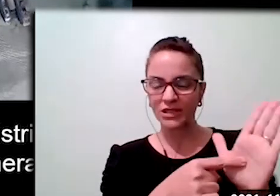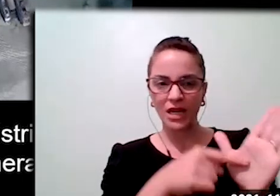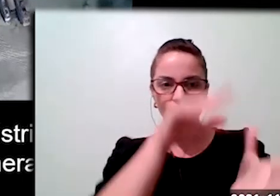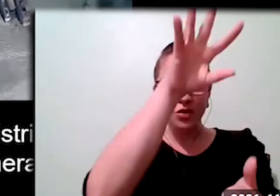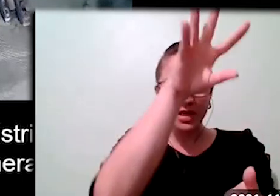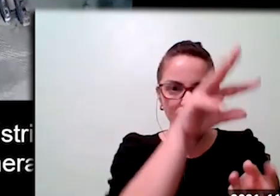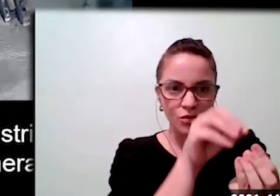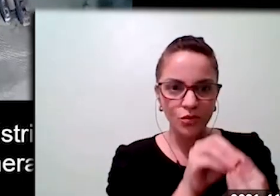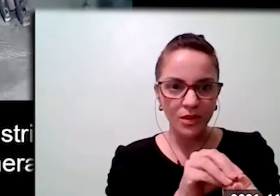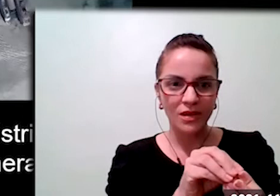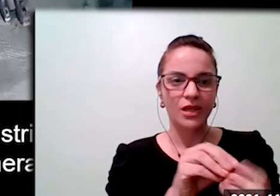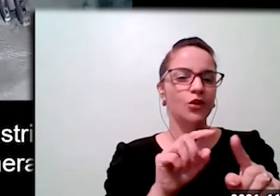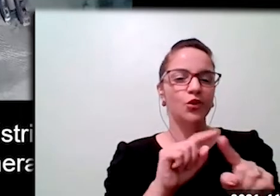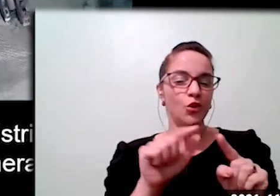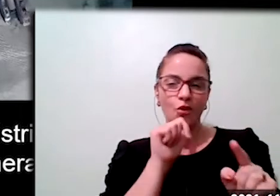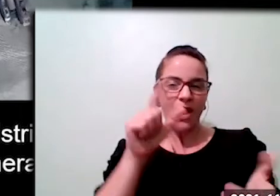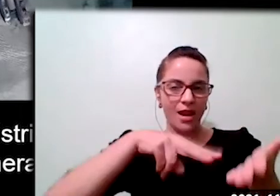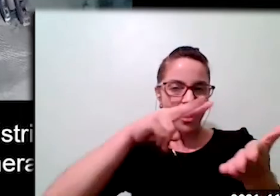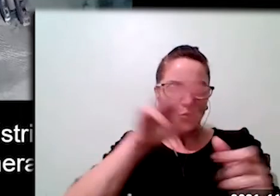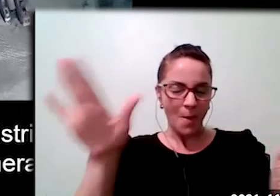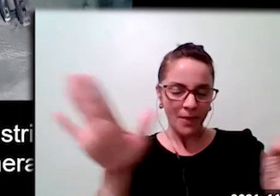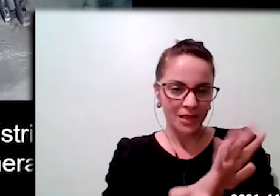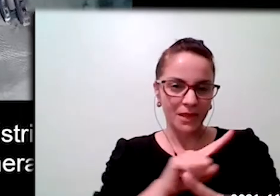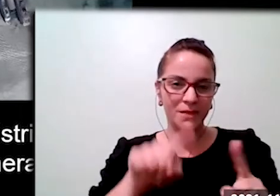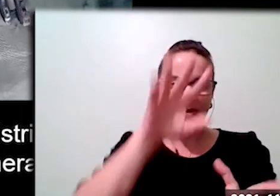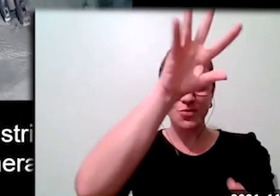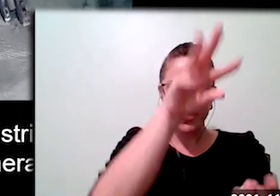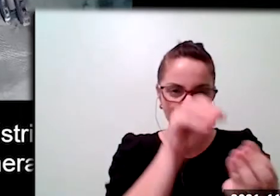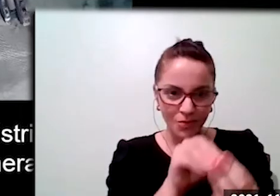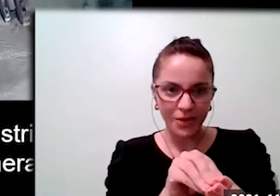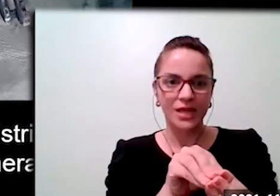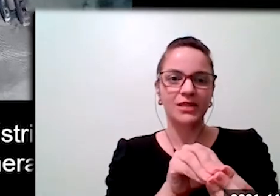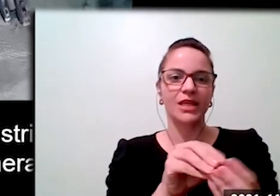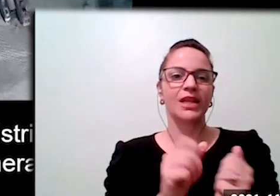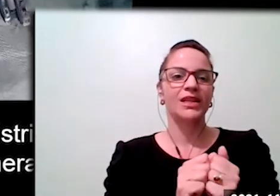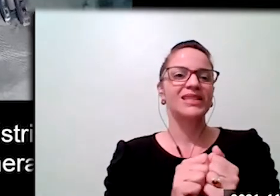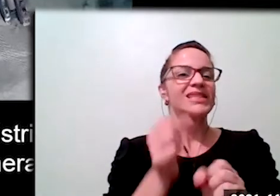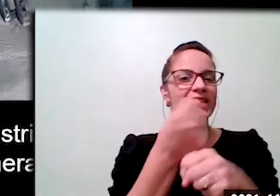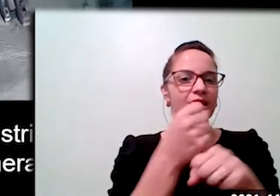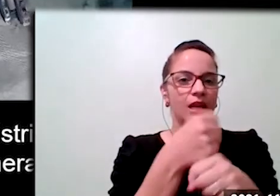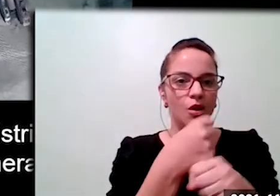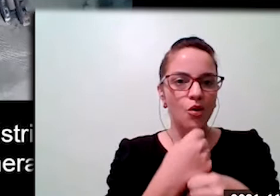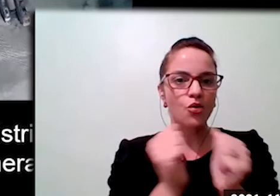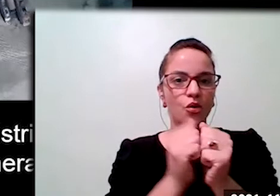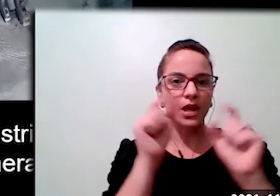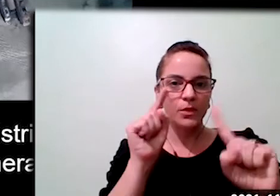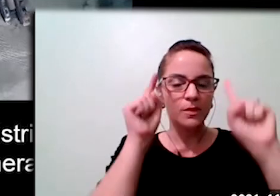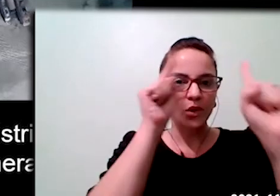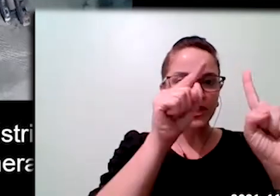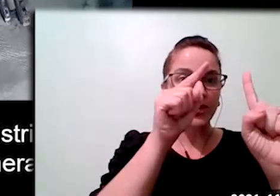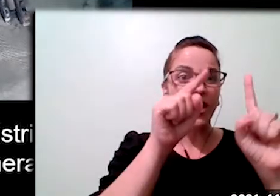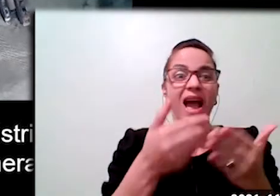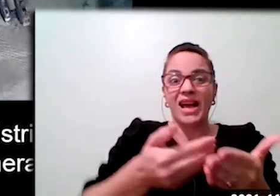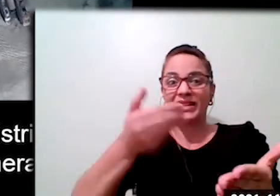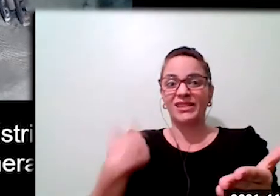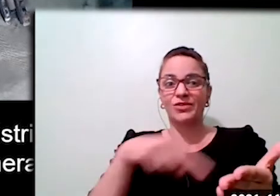go into great detail, but this is a summary before the nomination was created, before research even